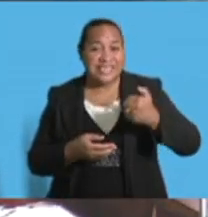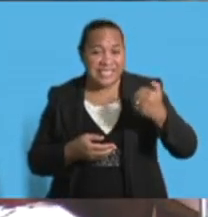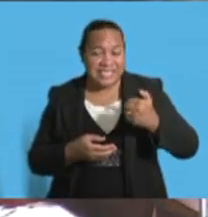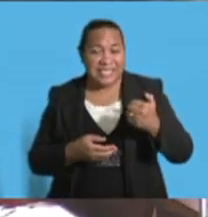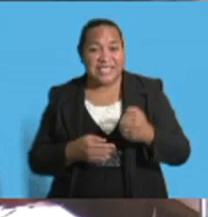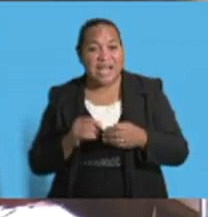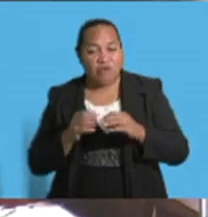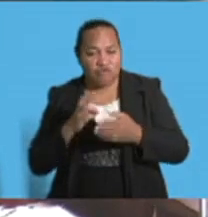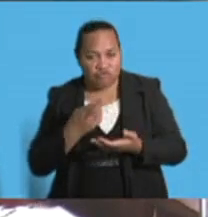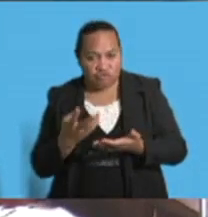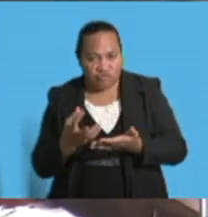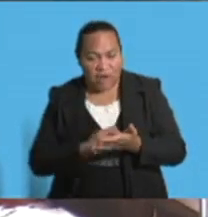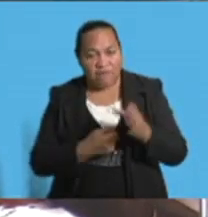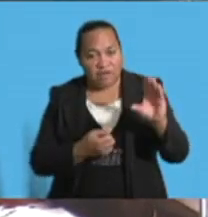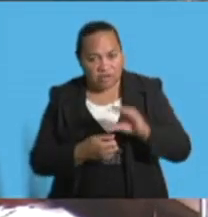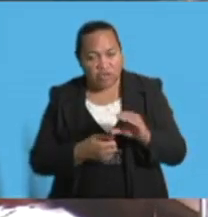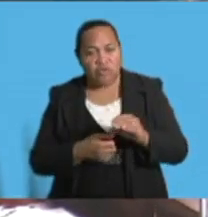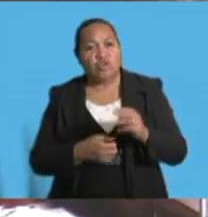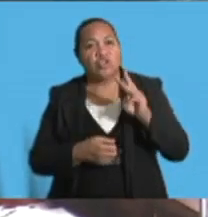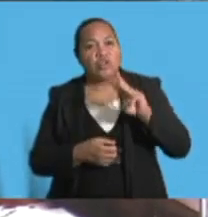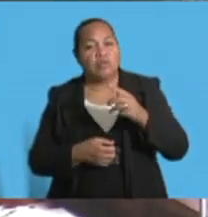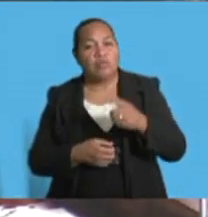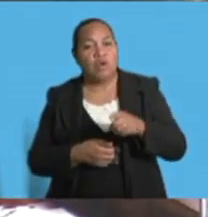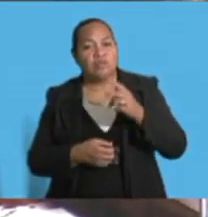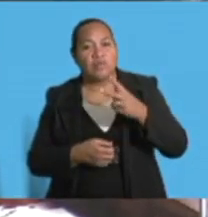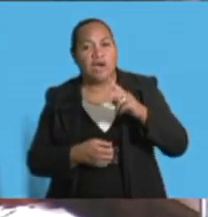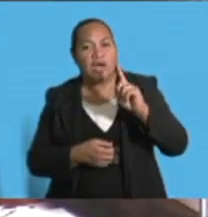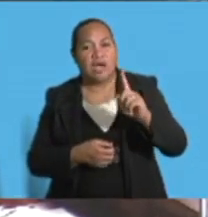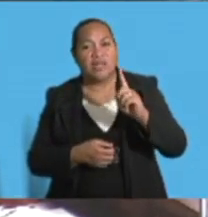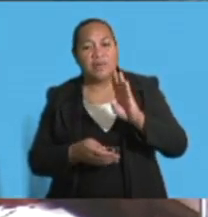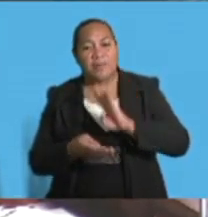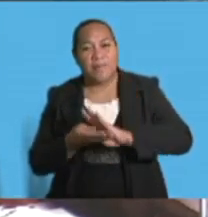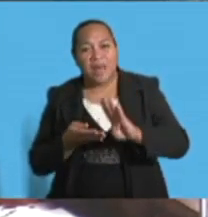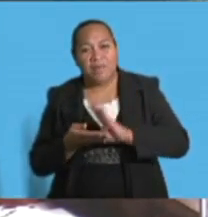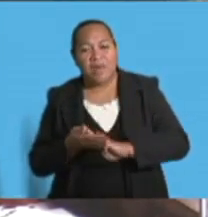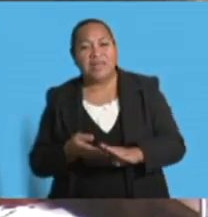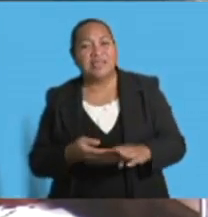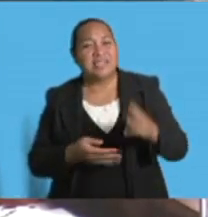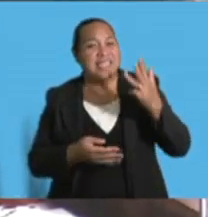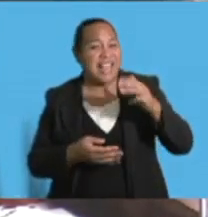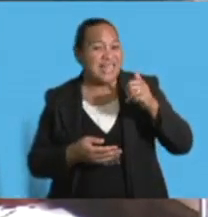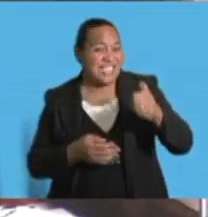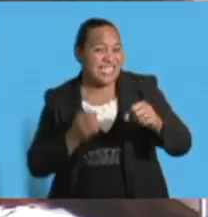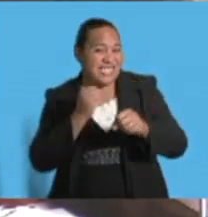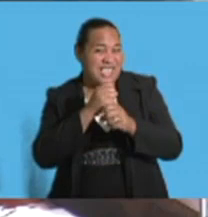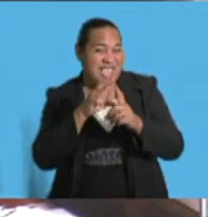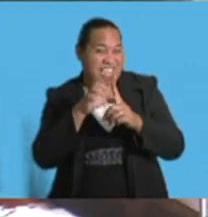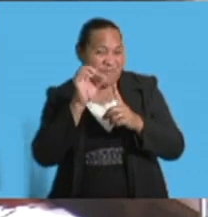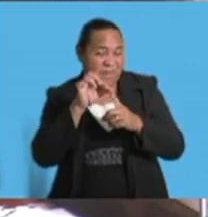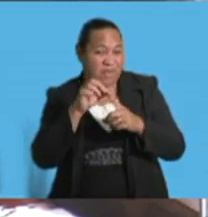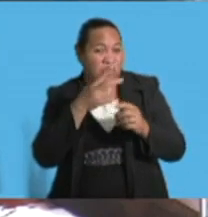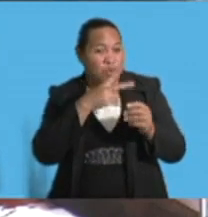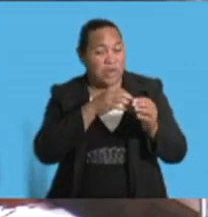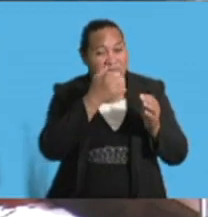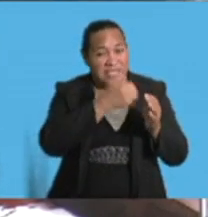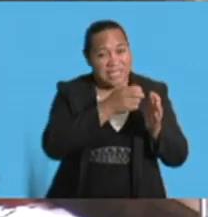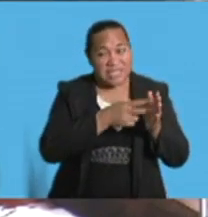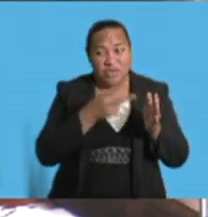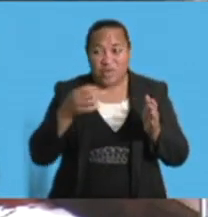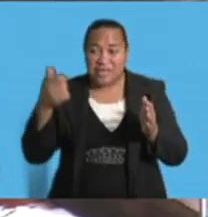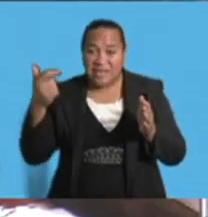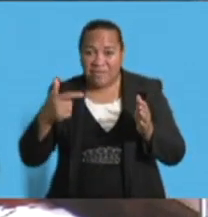rose to 3.128 billion. The GDP was 9.6 billion. In 2016-2017 budget, our